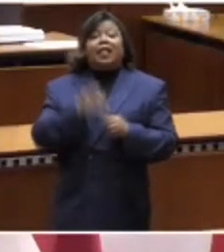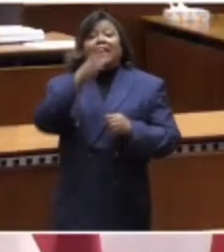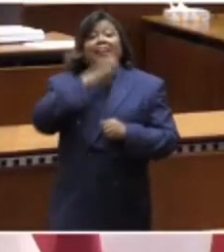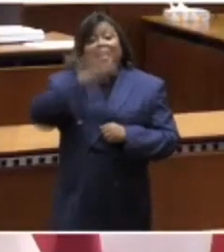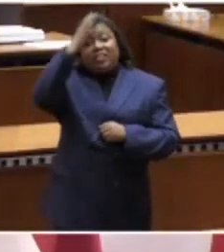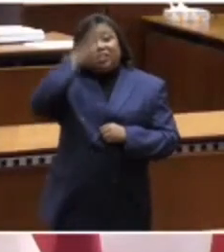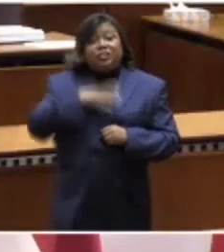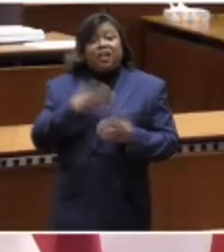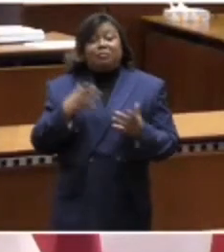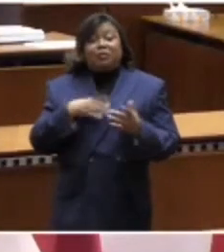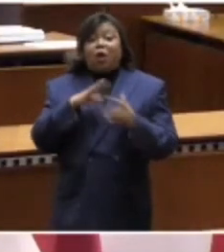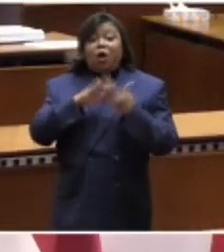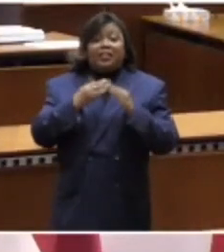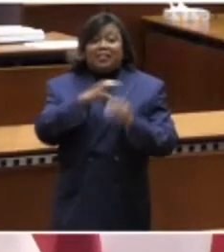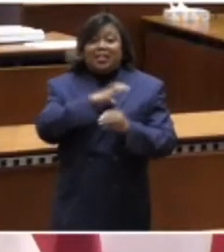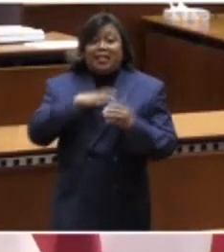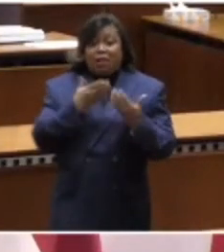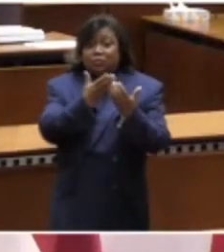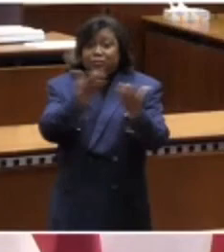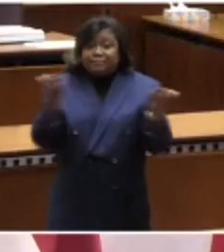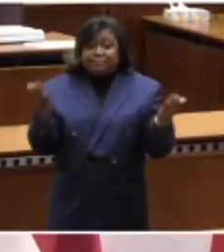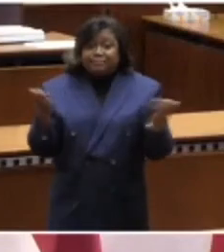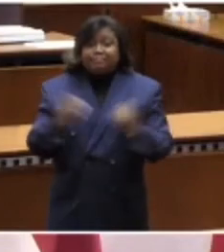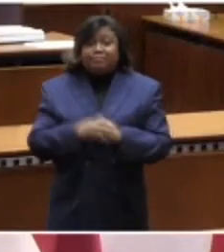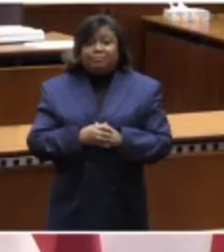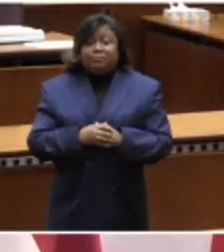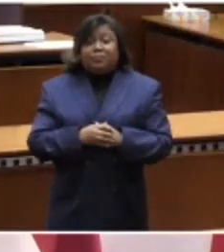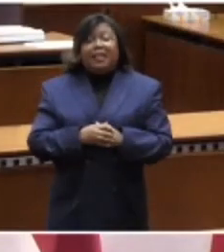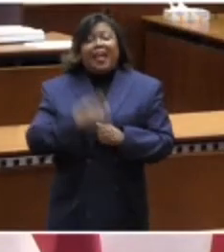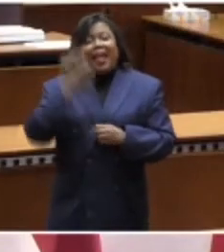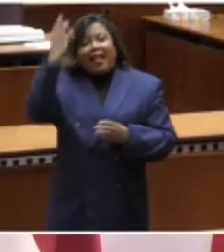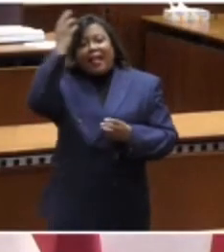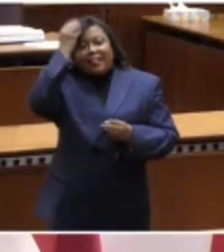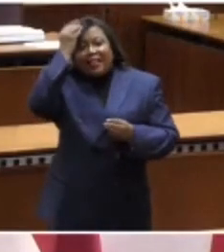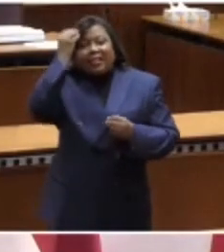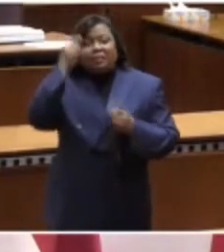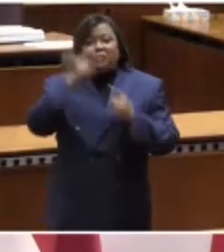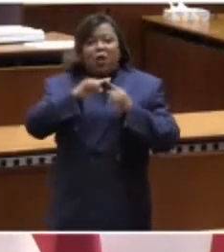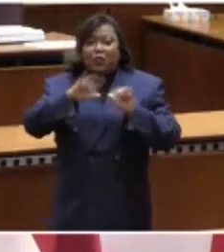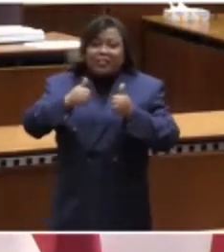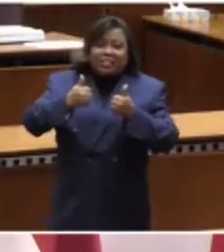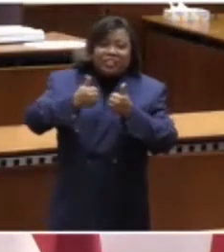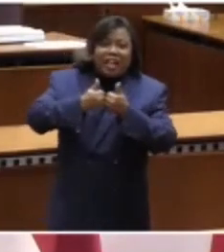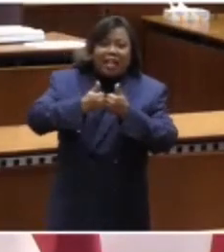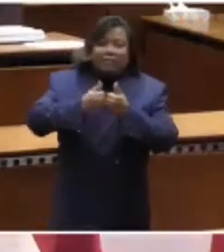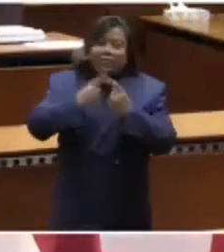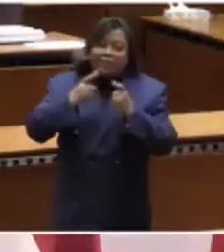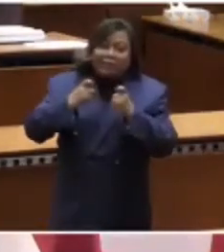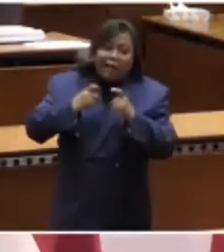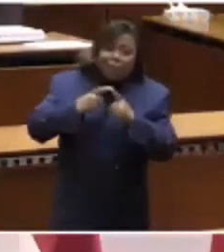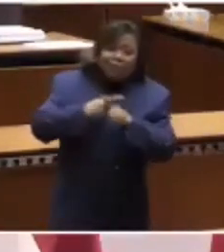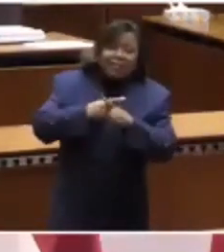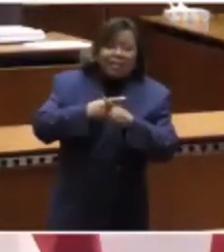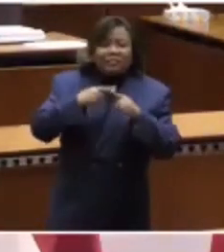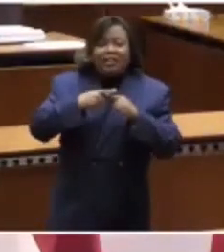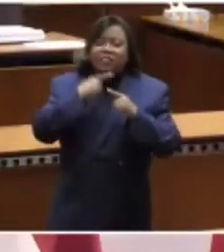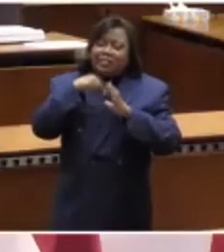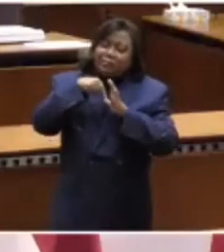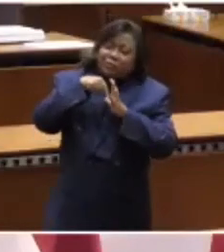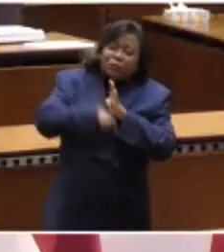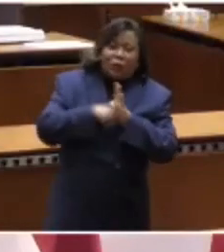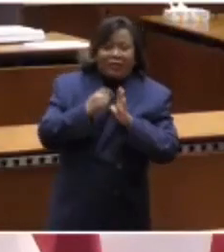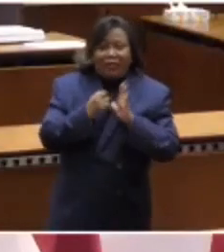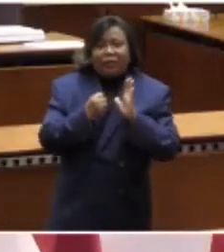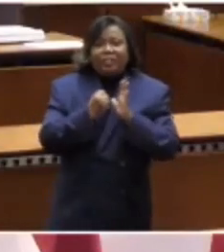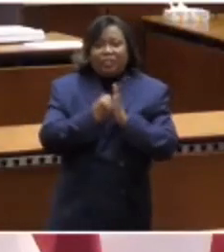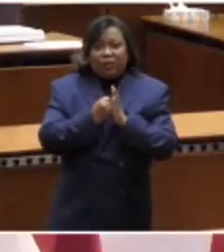Ladies and gentlemen of the City Council, in thinking about the challenges and complications of this extraordinary